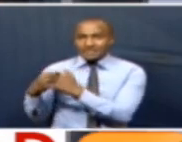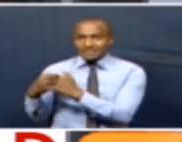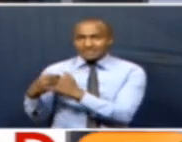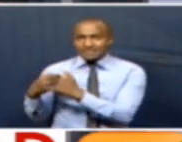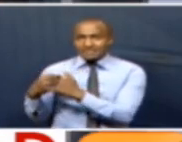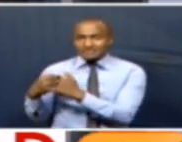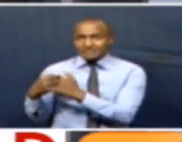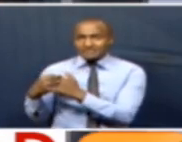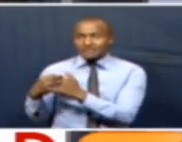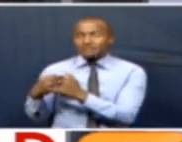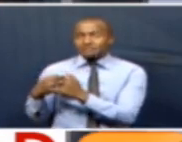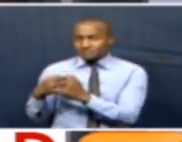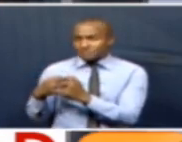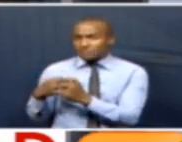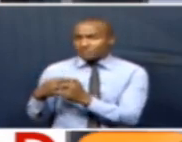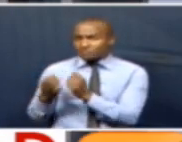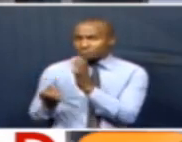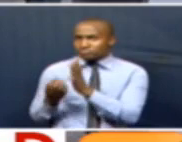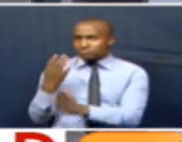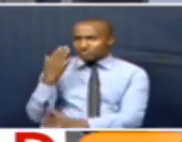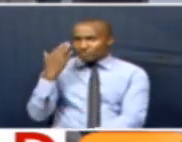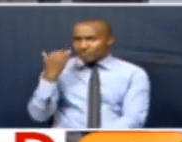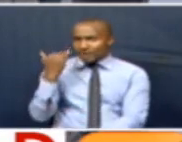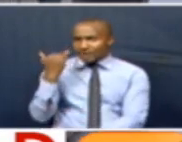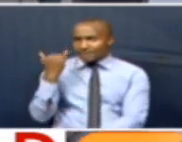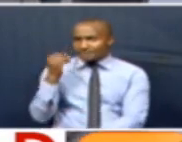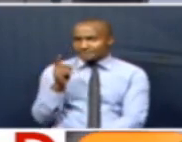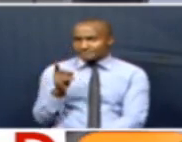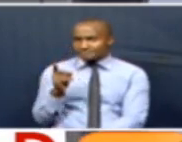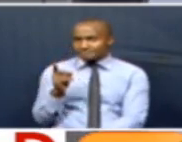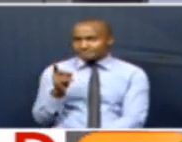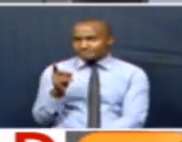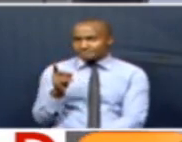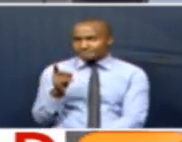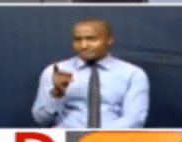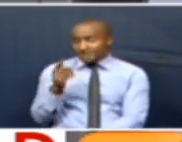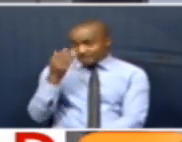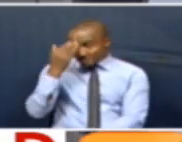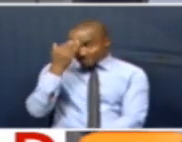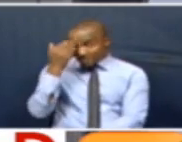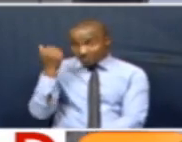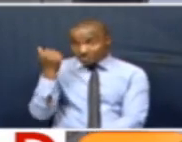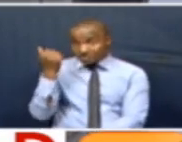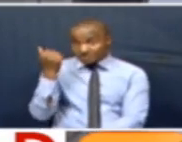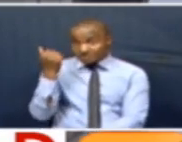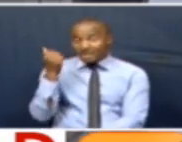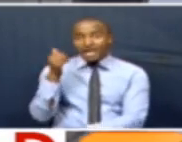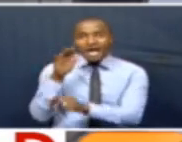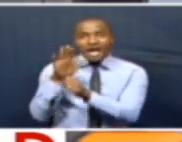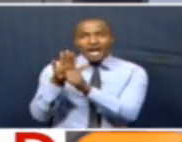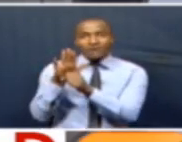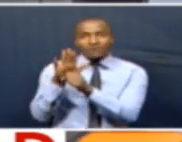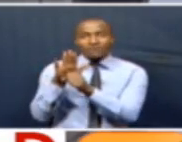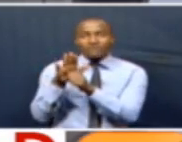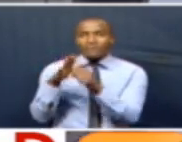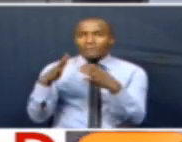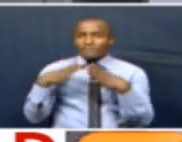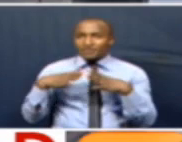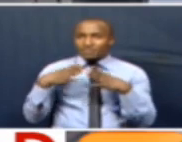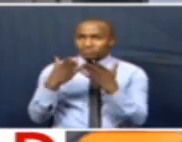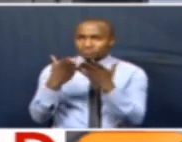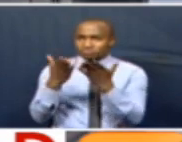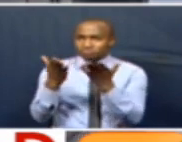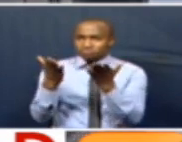1988. And the reason why that it was culminating then is because a lot of public figures had